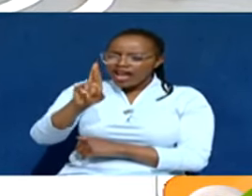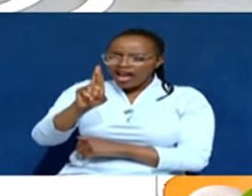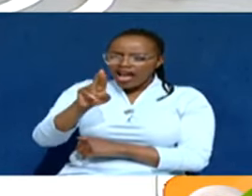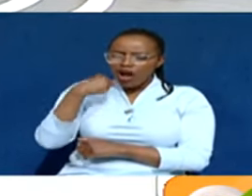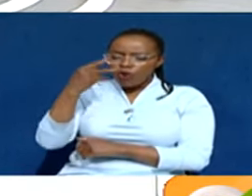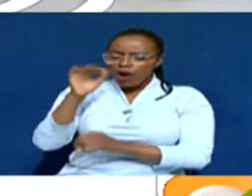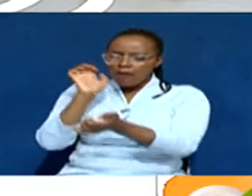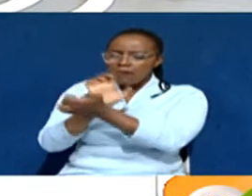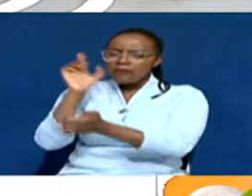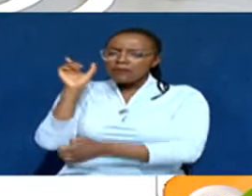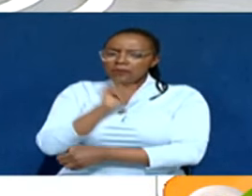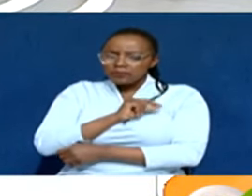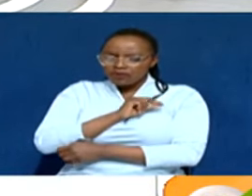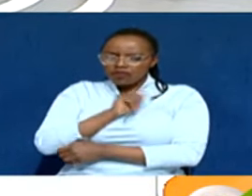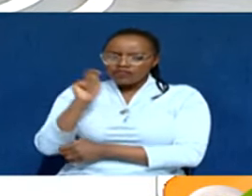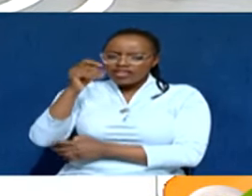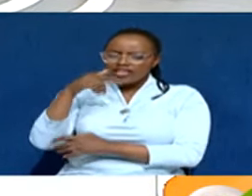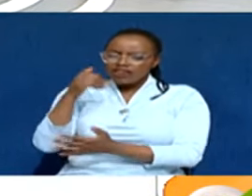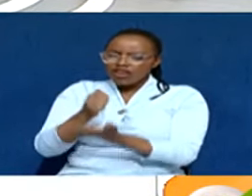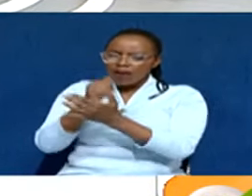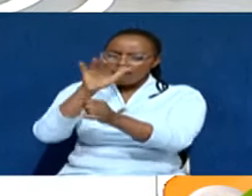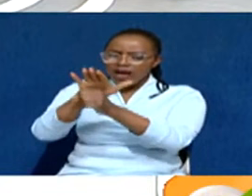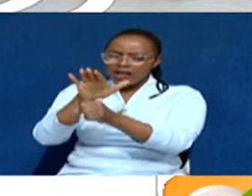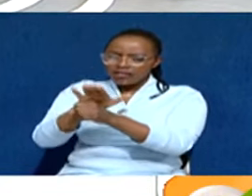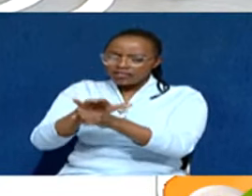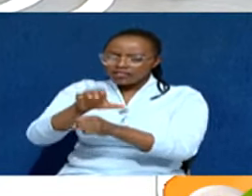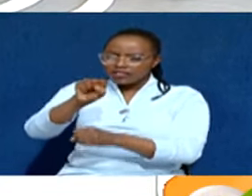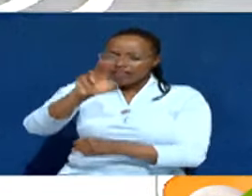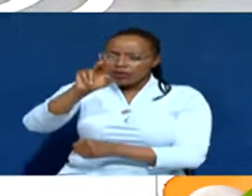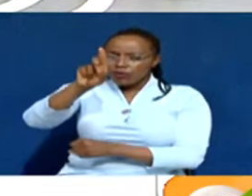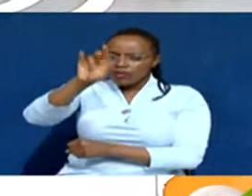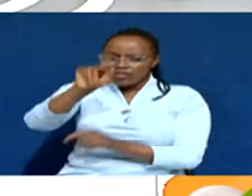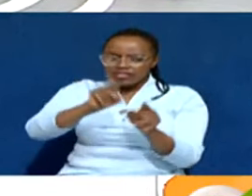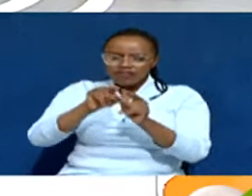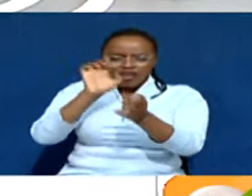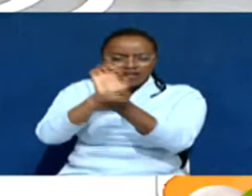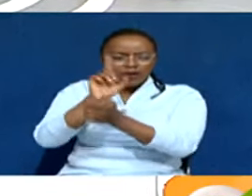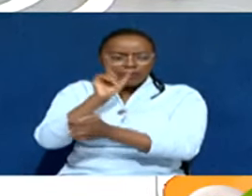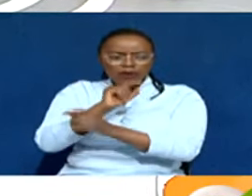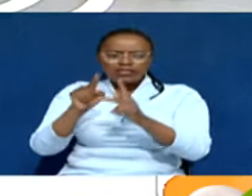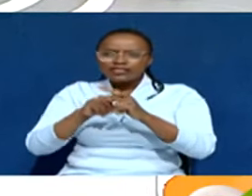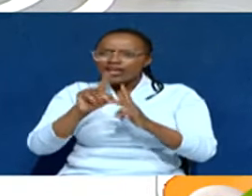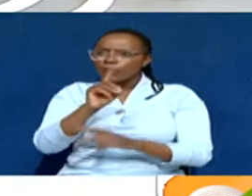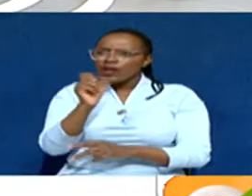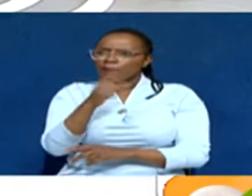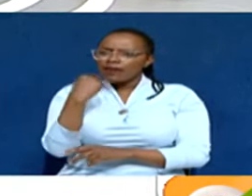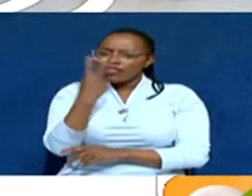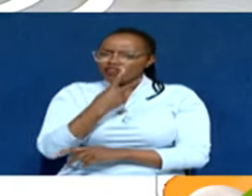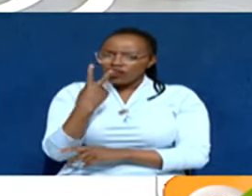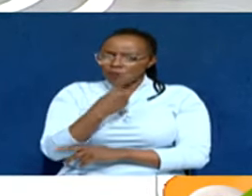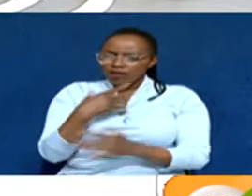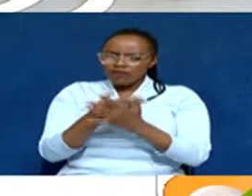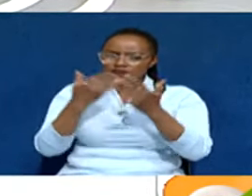Mwana wa Mary Junior, who's been helping a lot of Kenyans, apparently in Saudi Arabia. So many. Has been under arrest since?